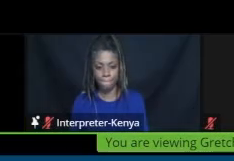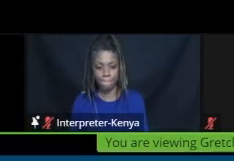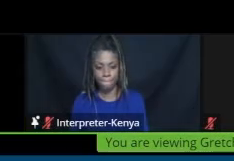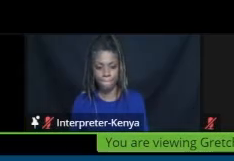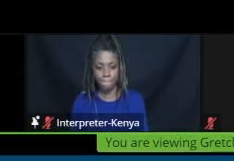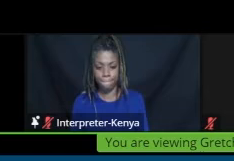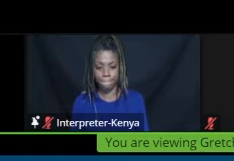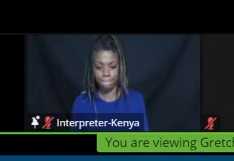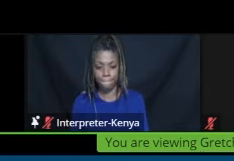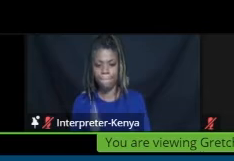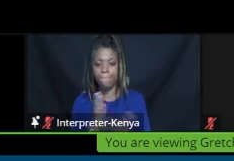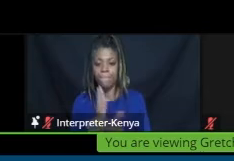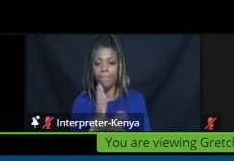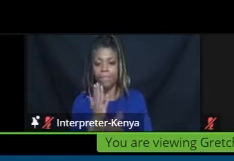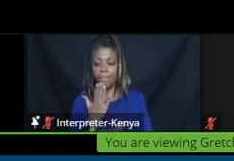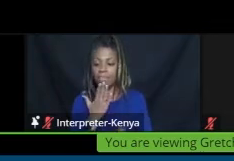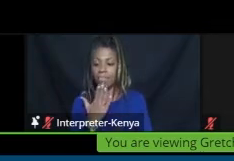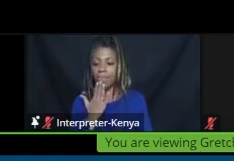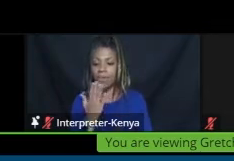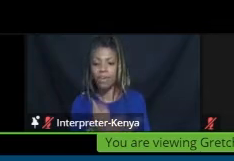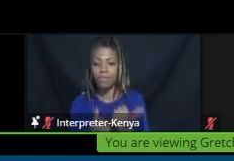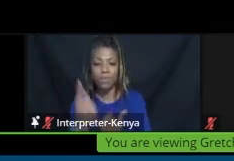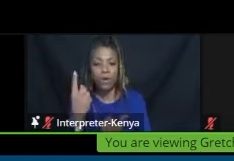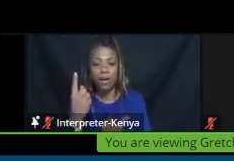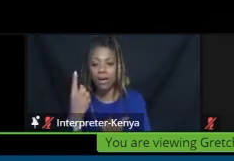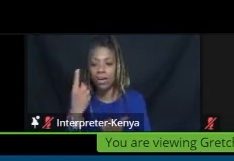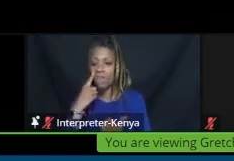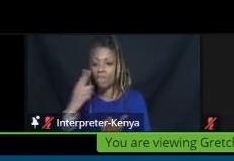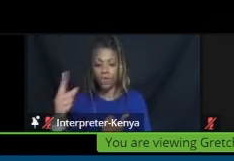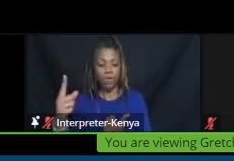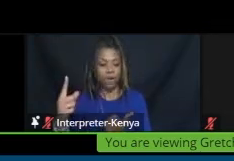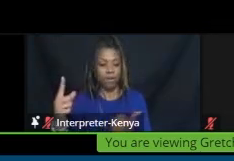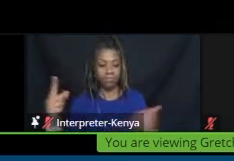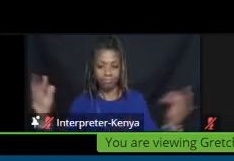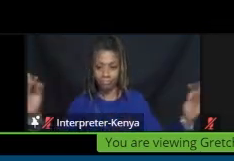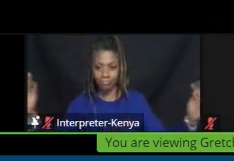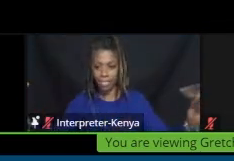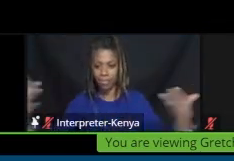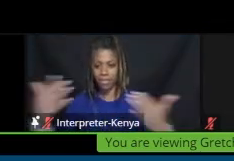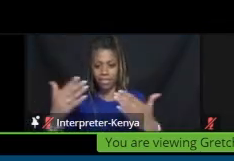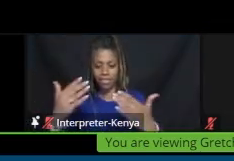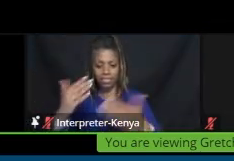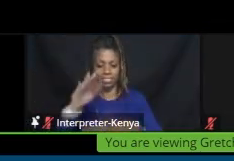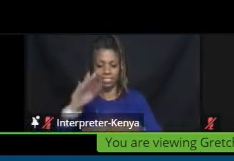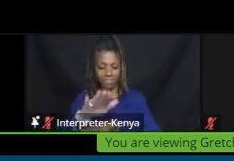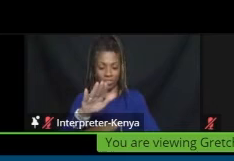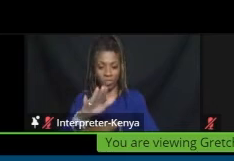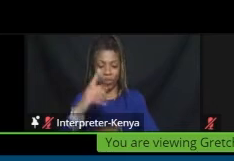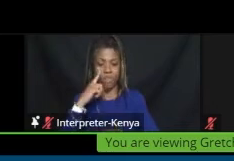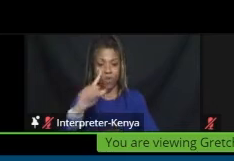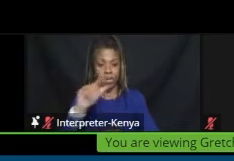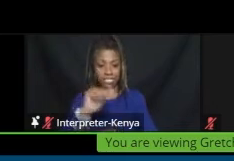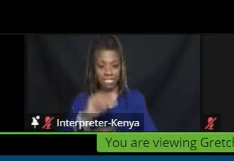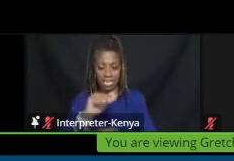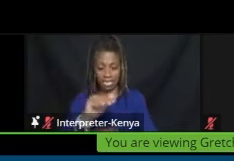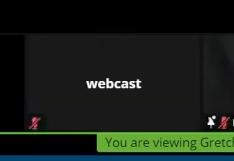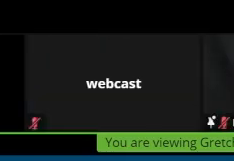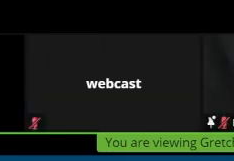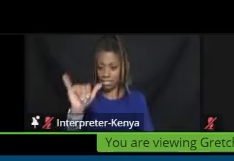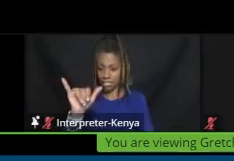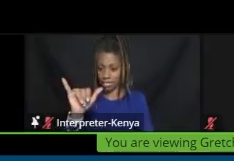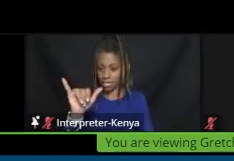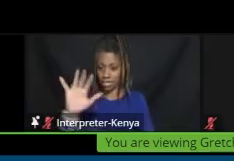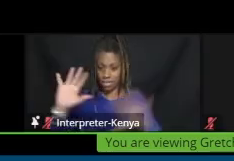All right. Thank you, everyone, for gathering with us this evening for tonight's Kentucky Coalition